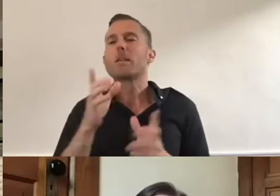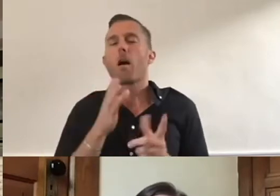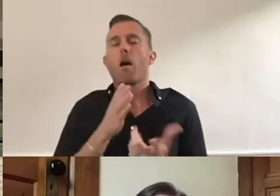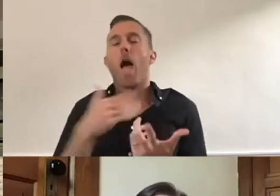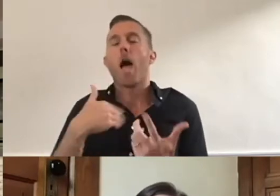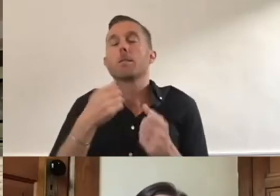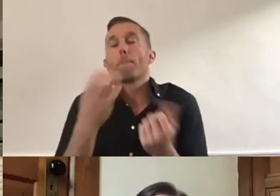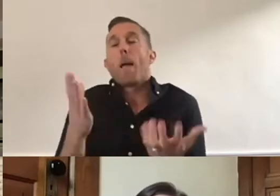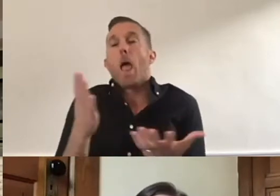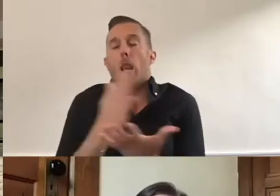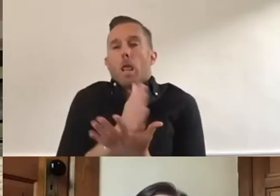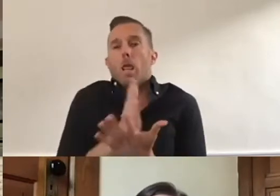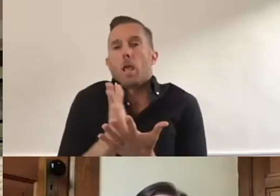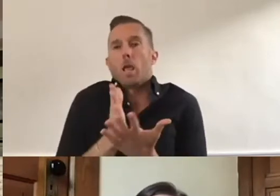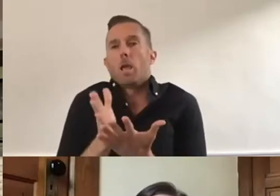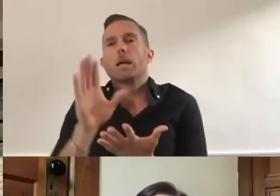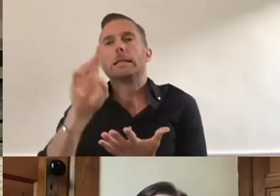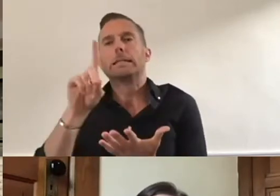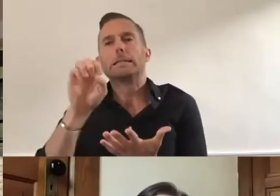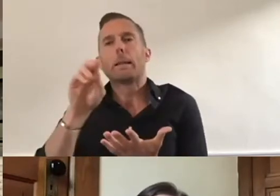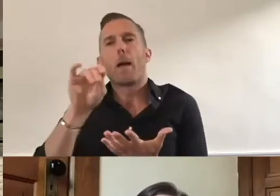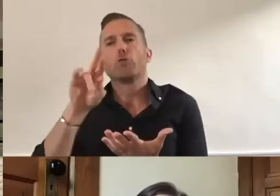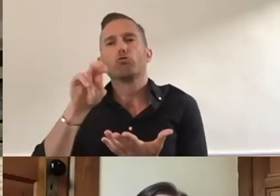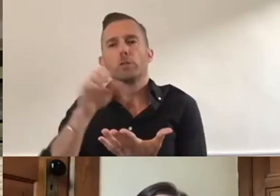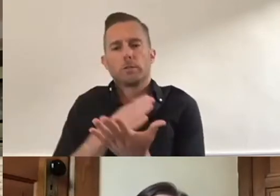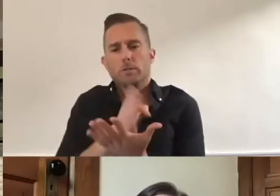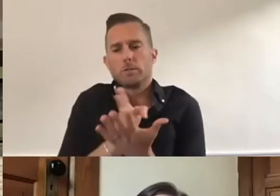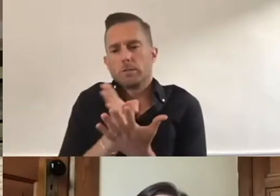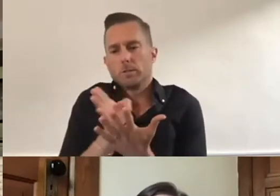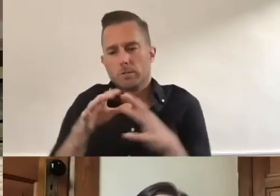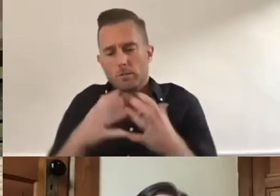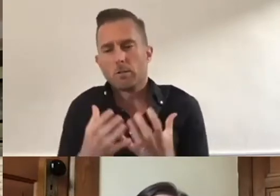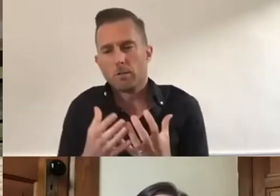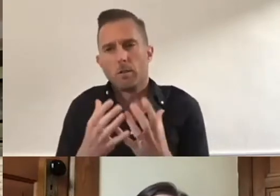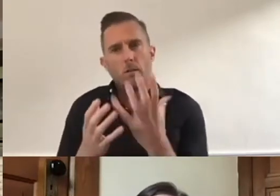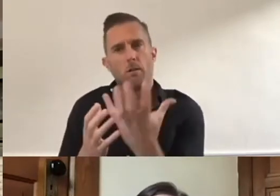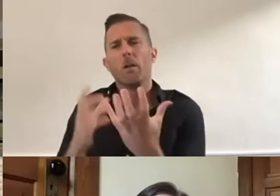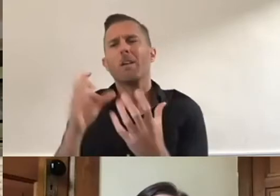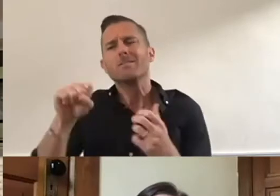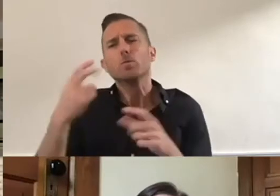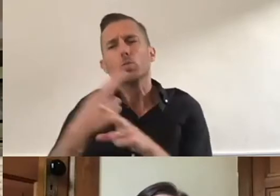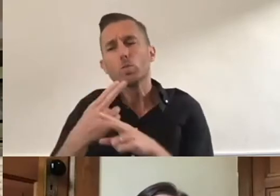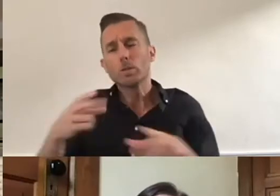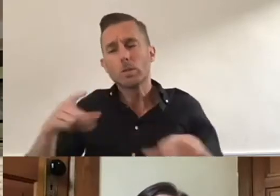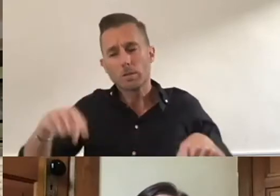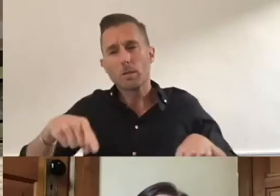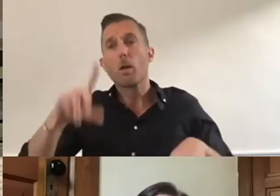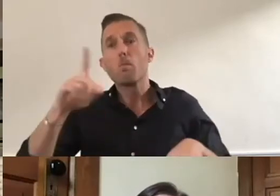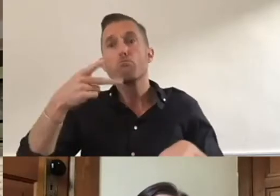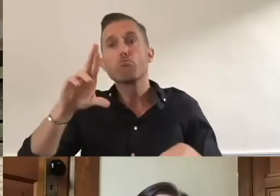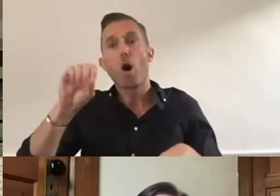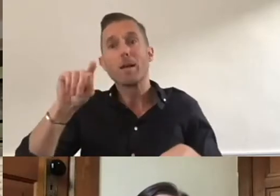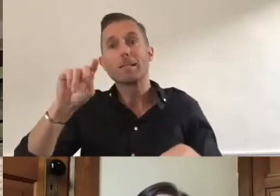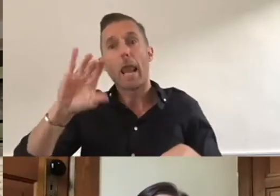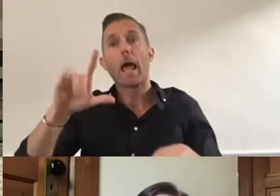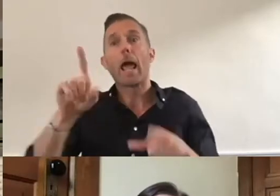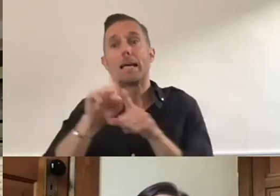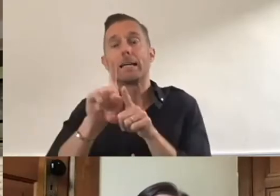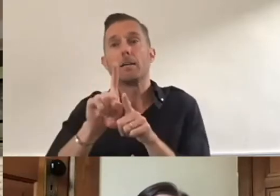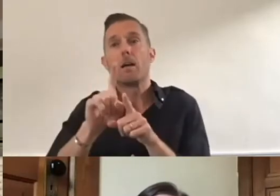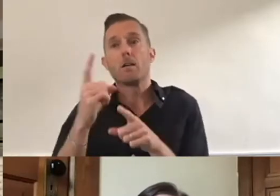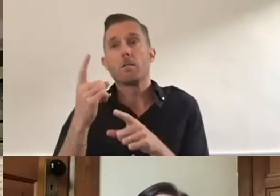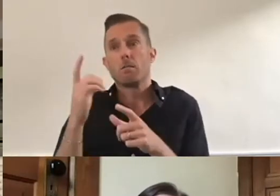can see from that clip, yes, that's one part of her using a prosthetic is one part of who she is, but she is so much more than